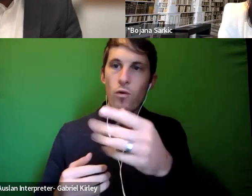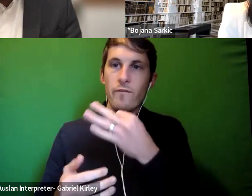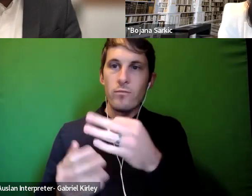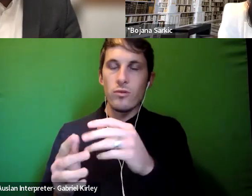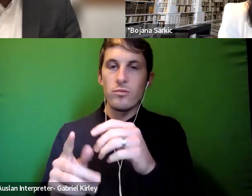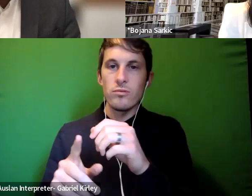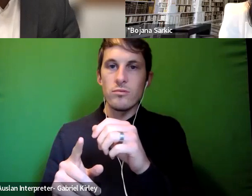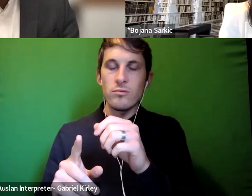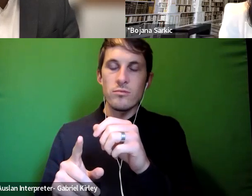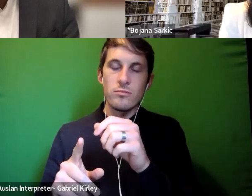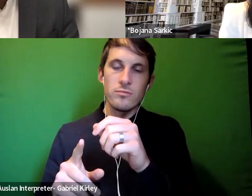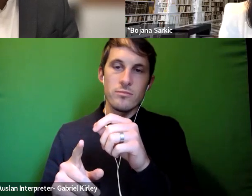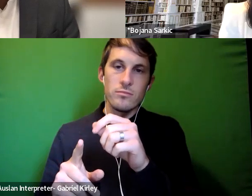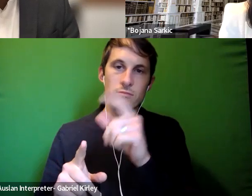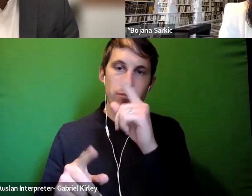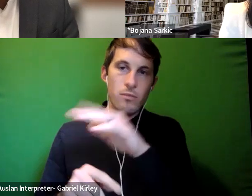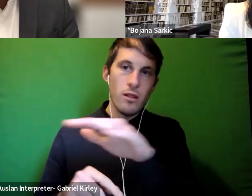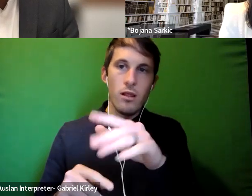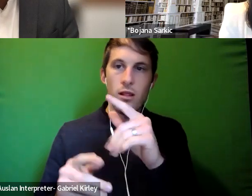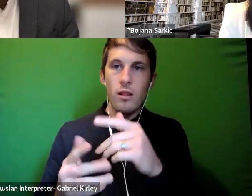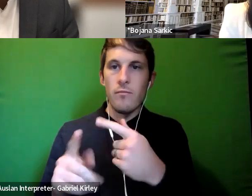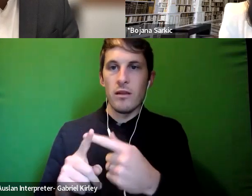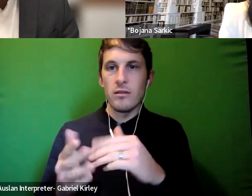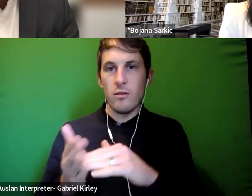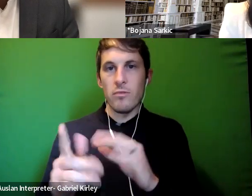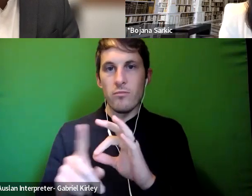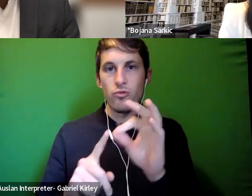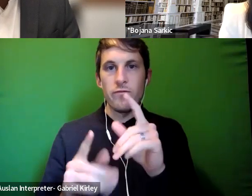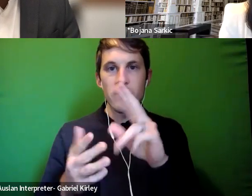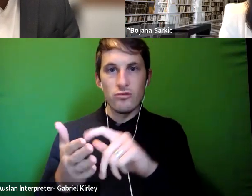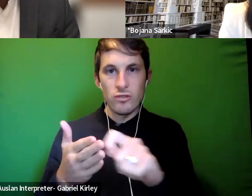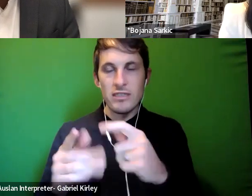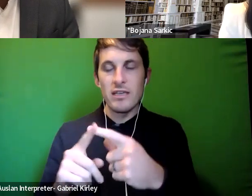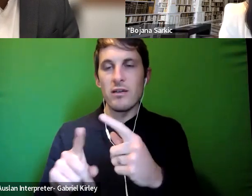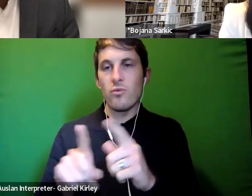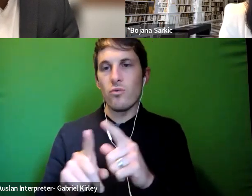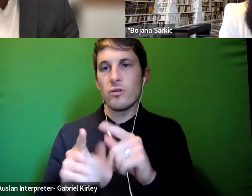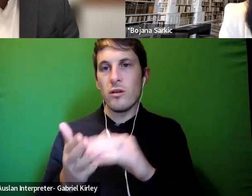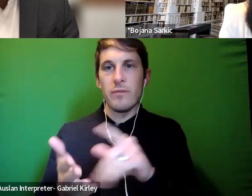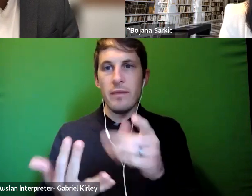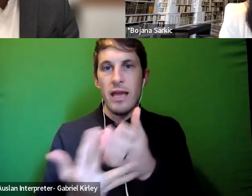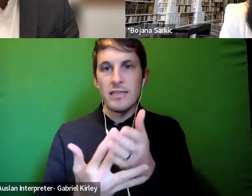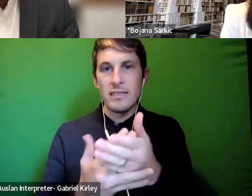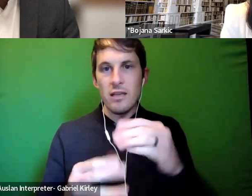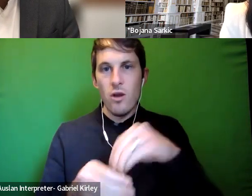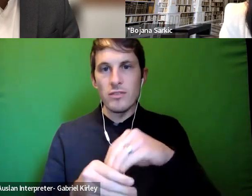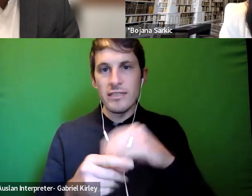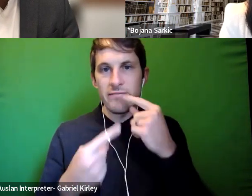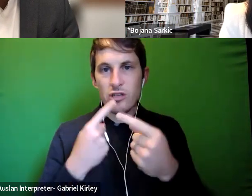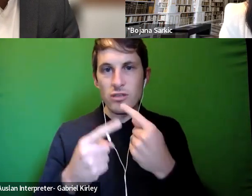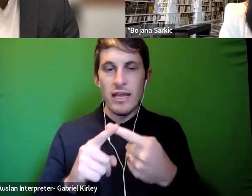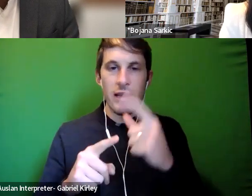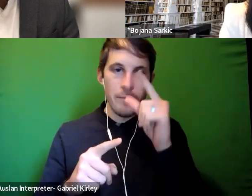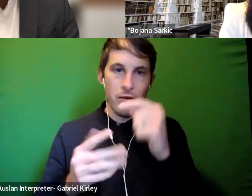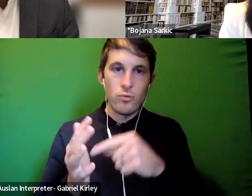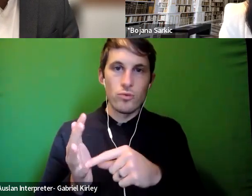digital literacy in our students, not only to be able to access content themselves, but also to pass that information